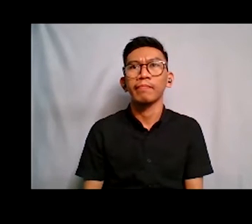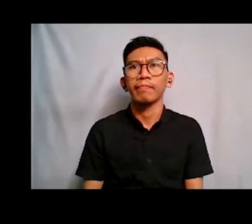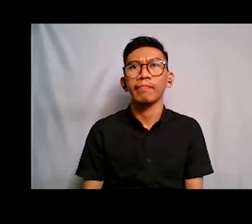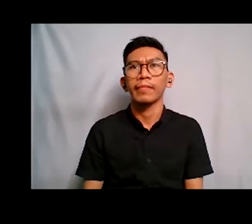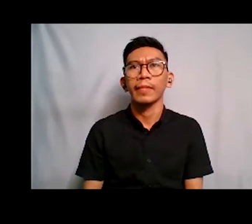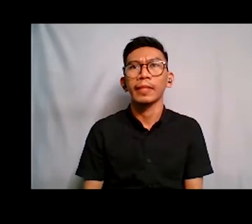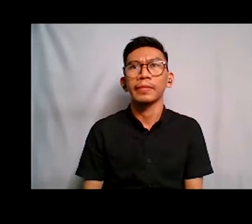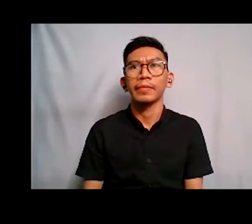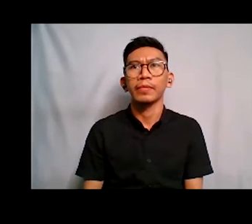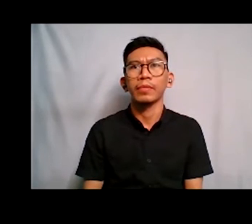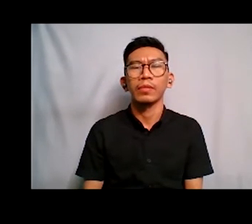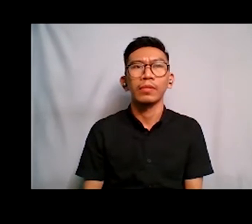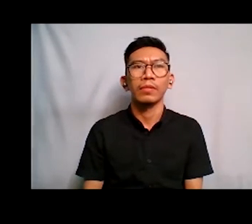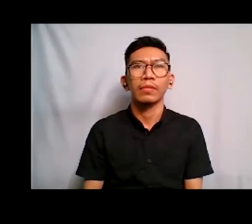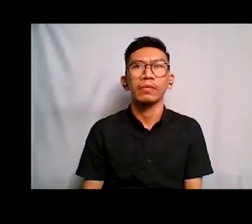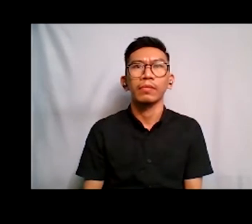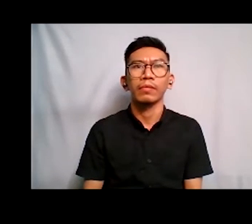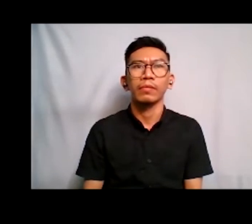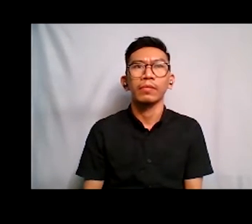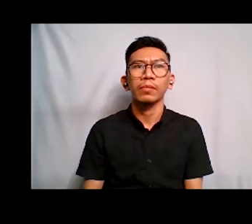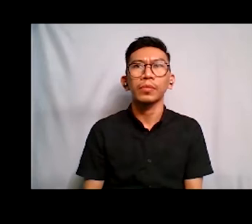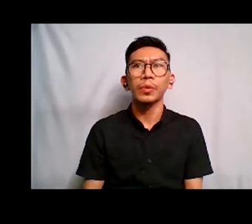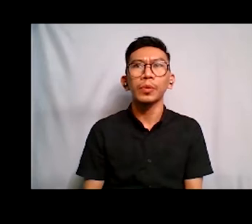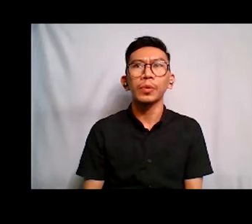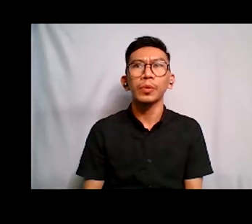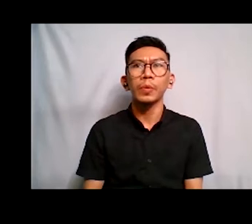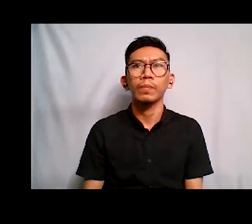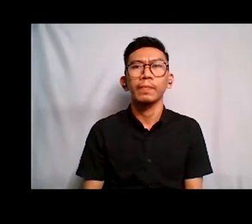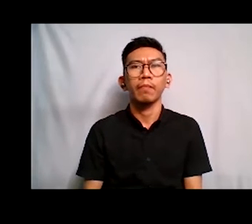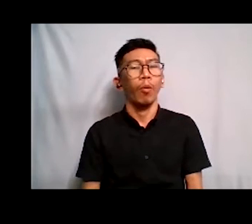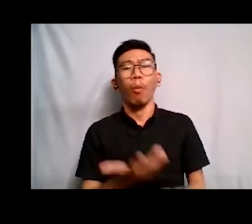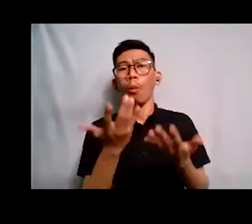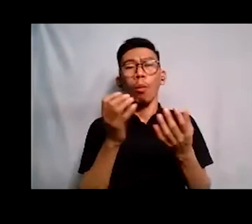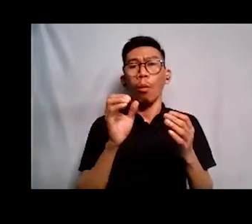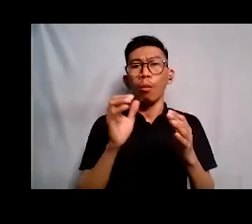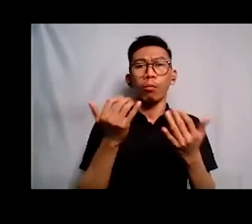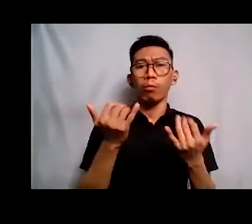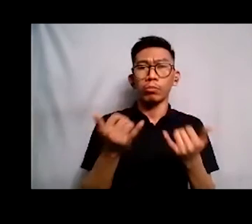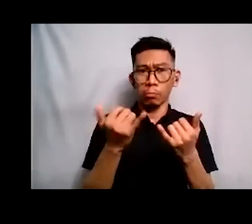I guess for now, we'll just leave it at that. Okay, or do you want time now to discuss it?